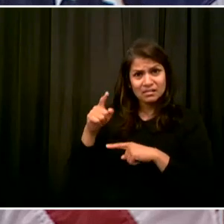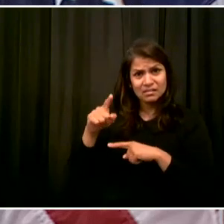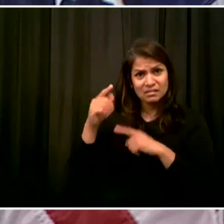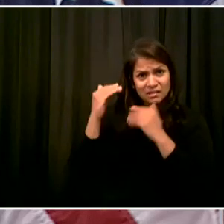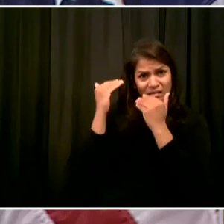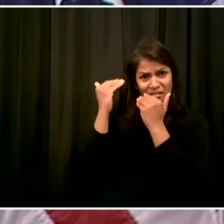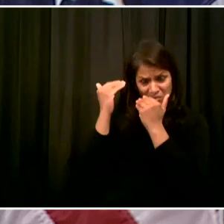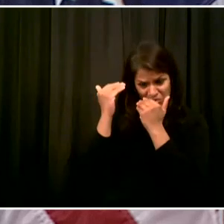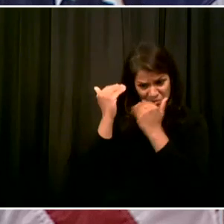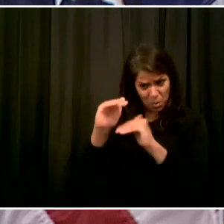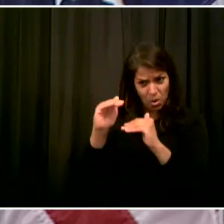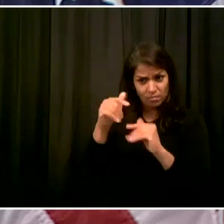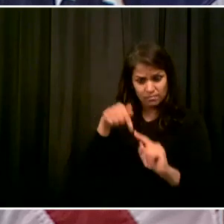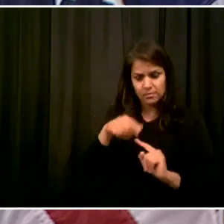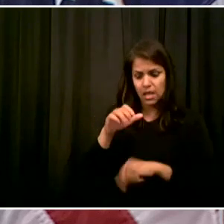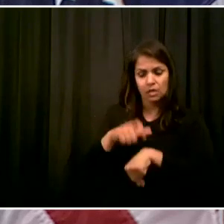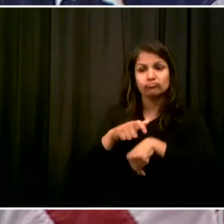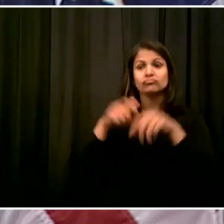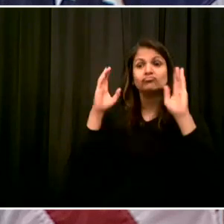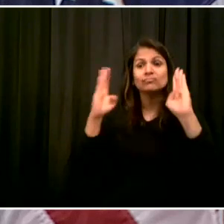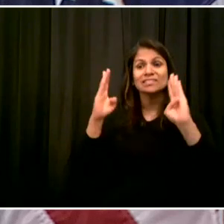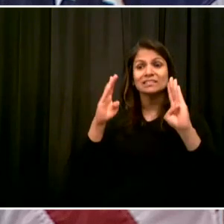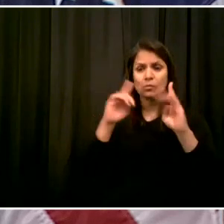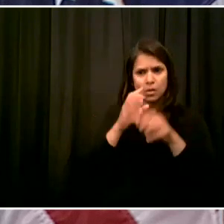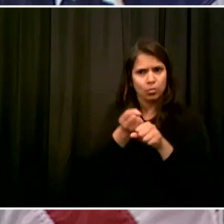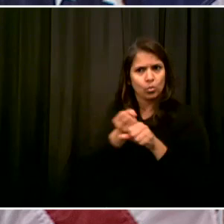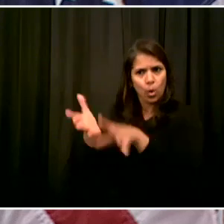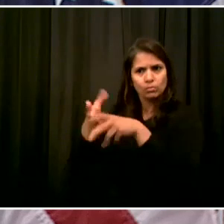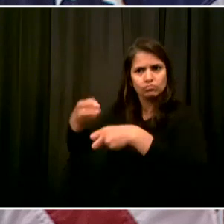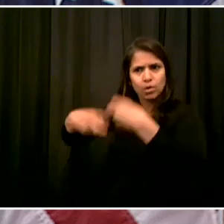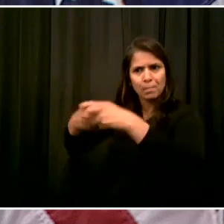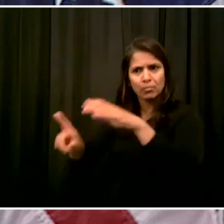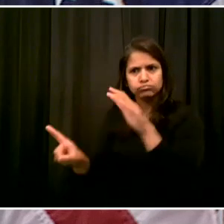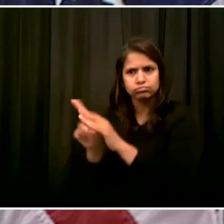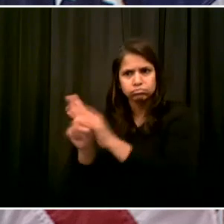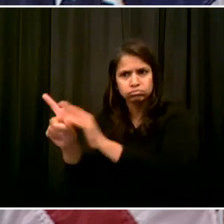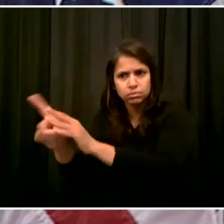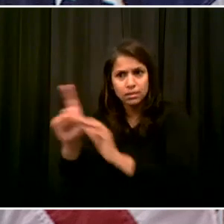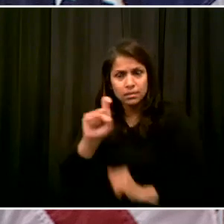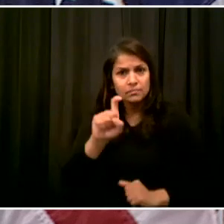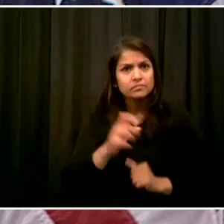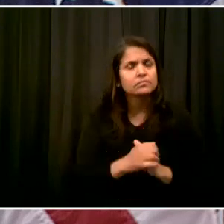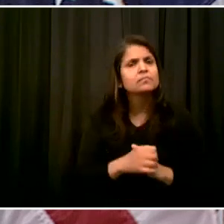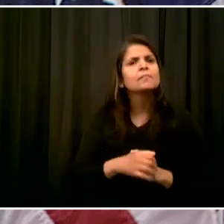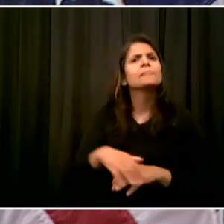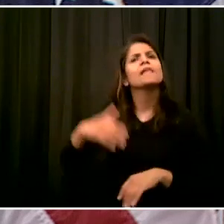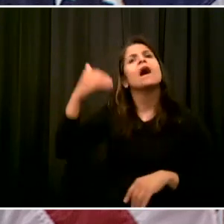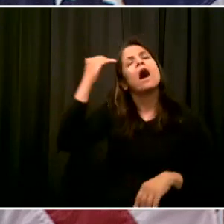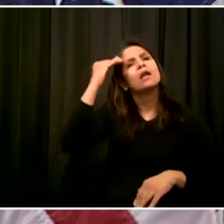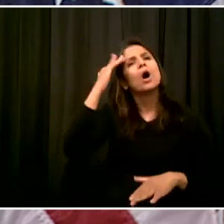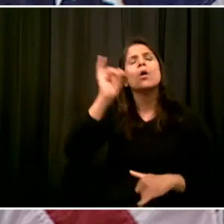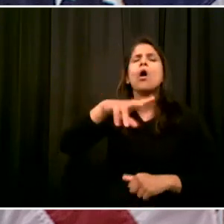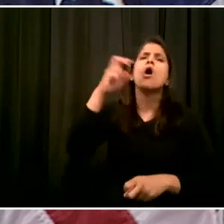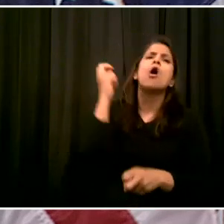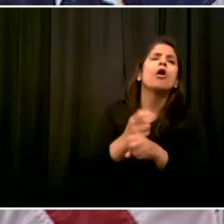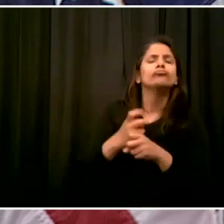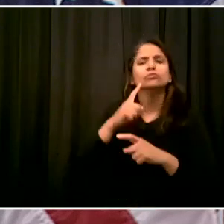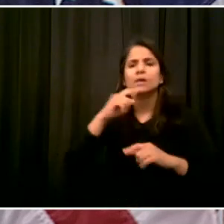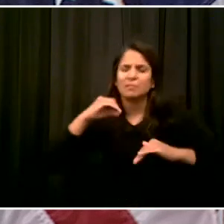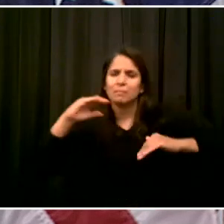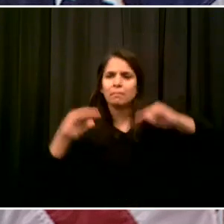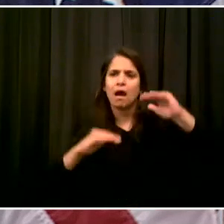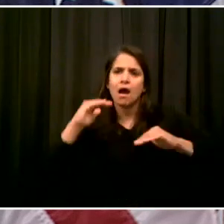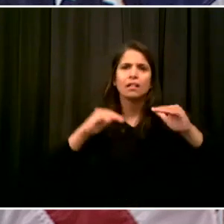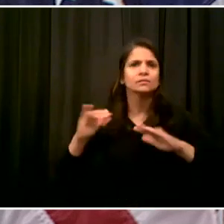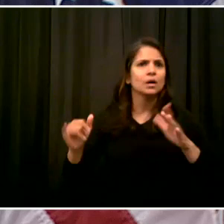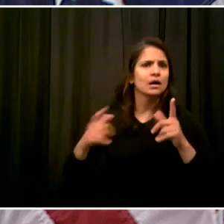here. And I know that you needed to address what happened earlier in the week. But now it seems like the tension and the